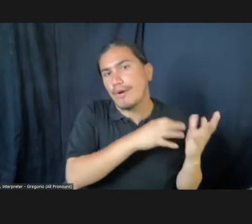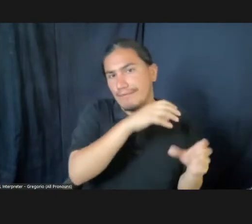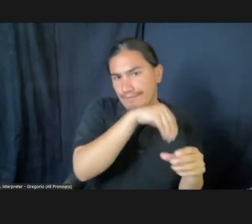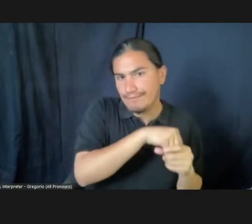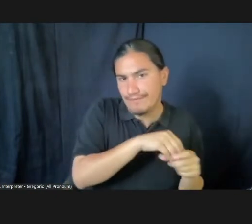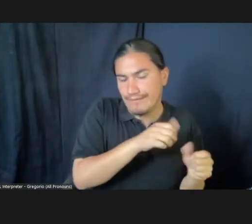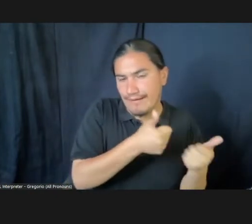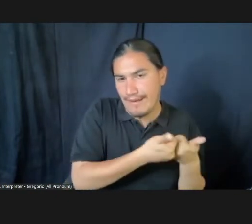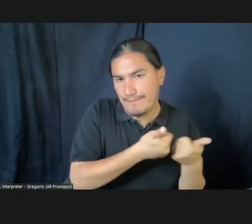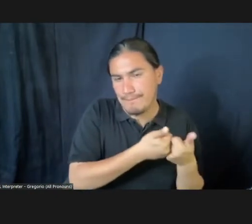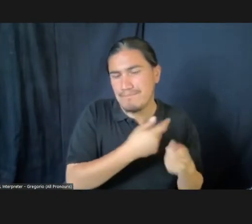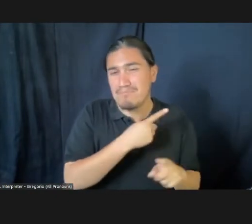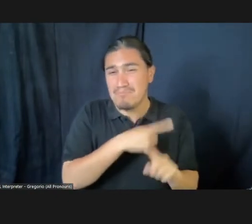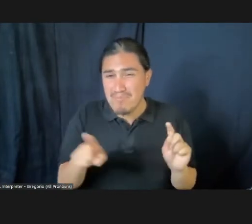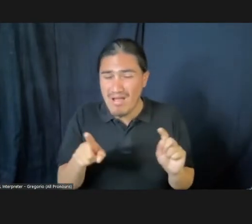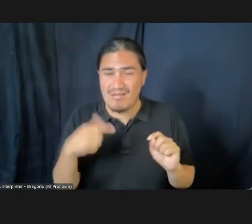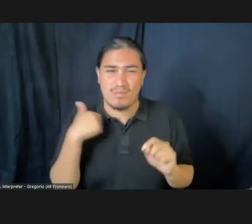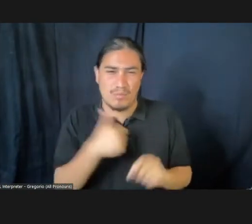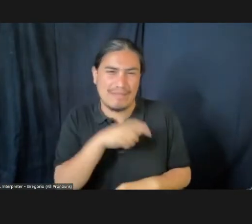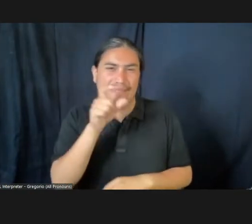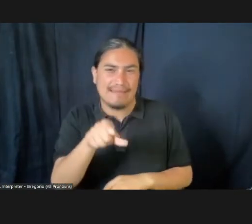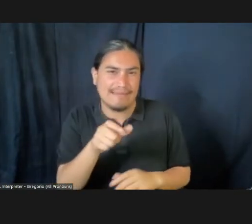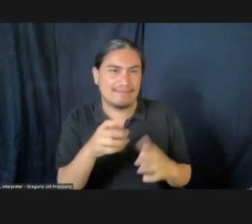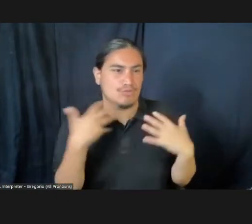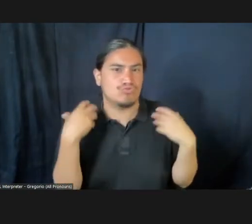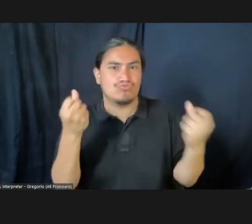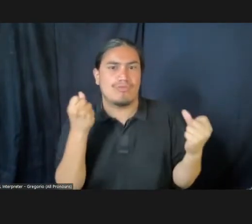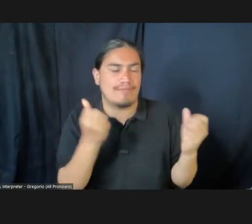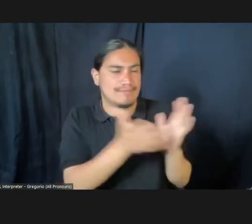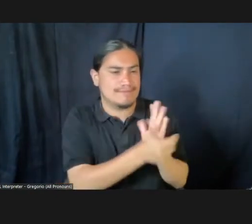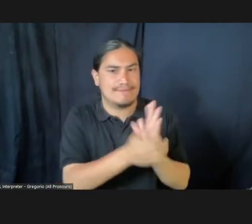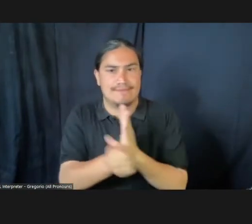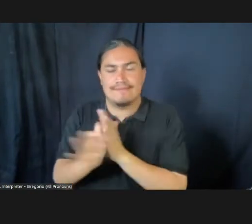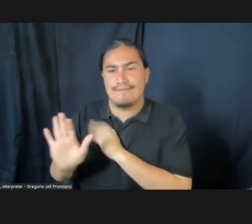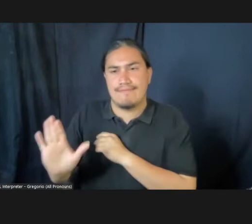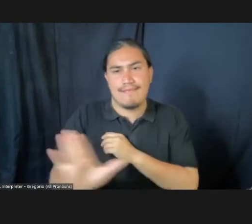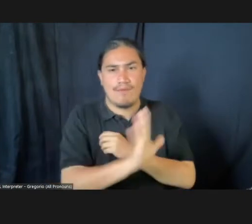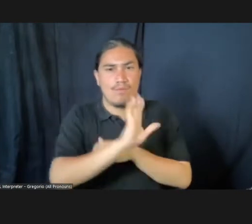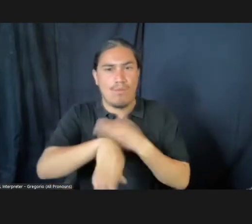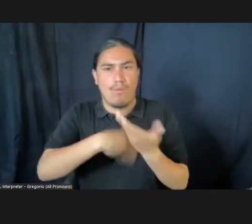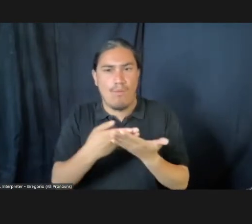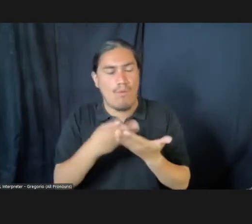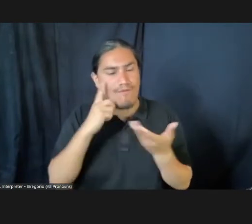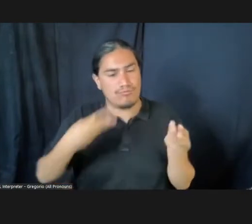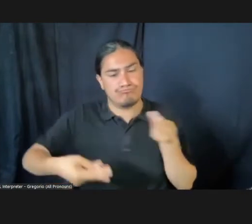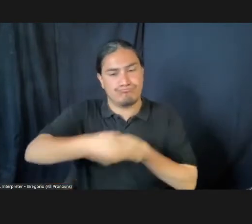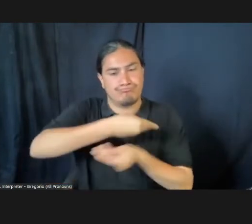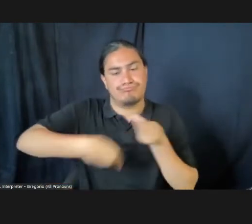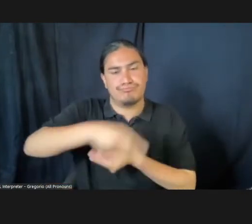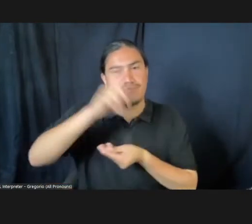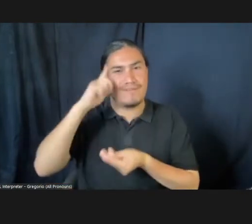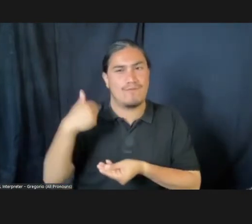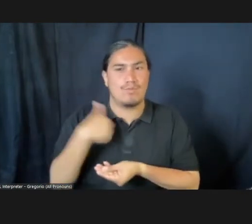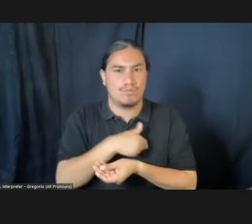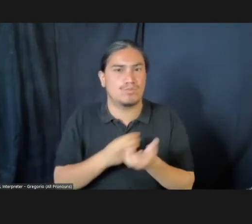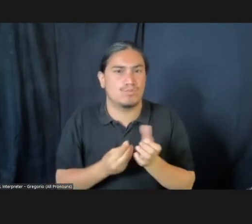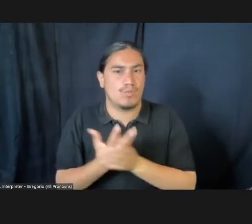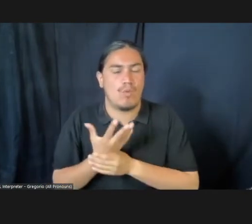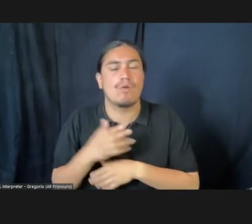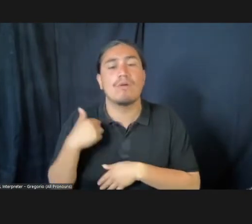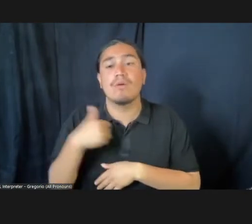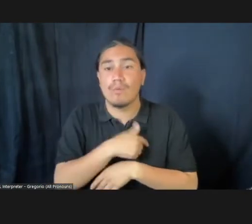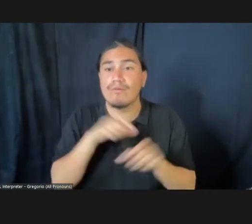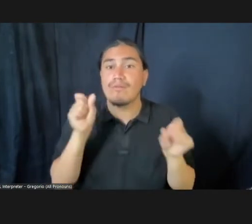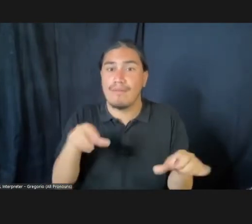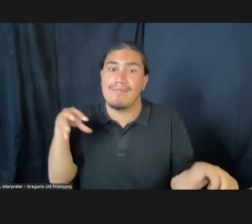the strengths of varied impulses and the strategies of all forms to cross-pollinate spiritually as well as aesthetically. We can